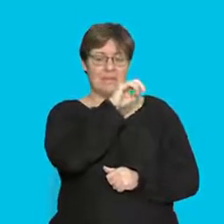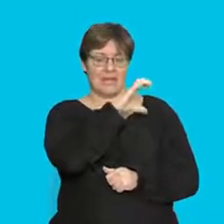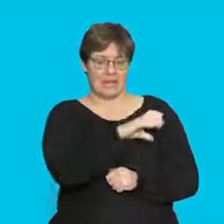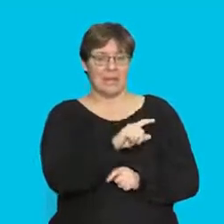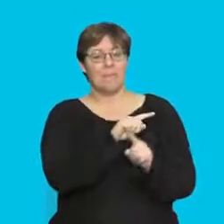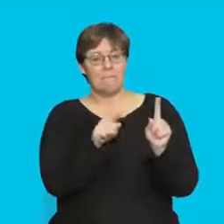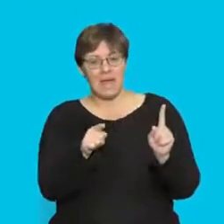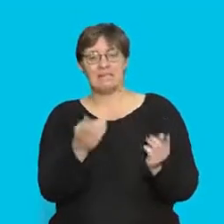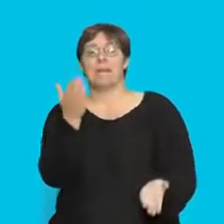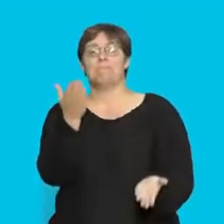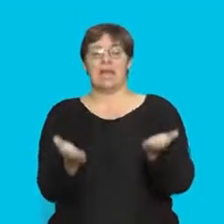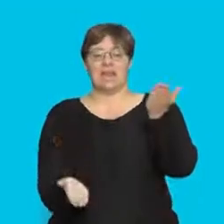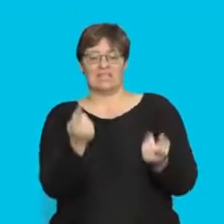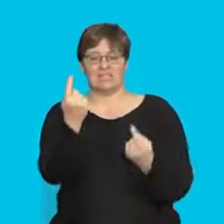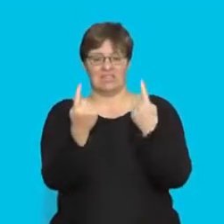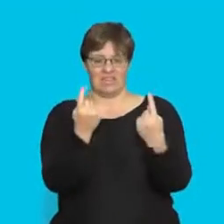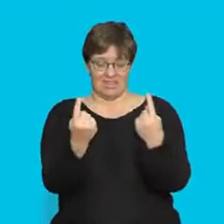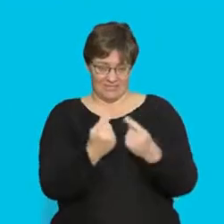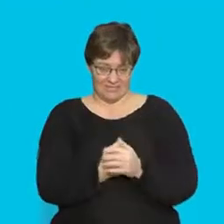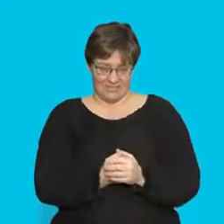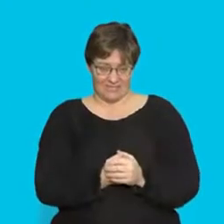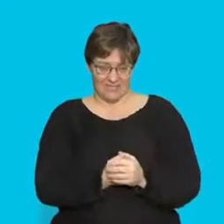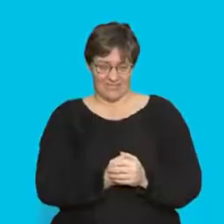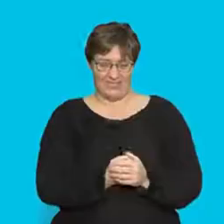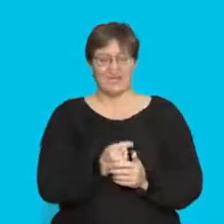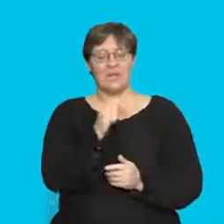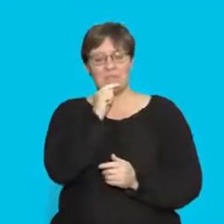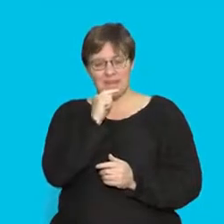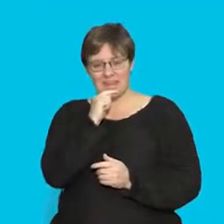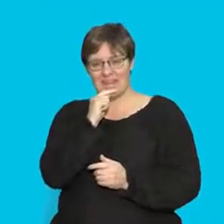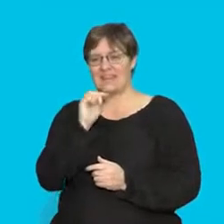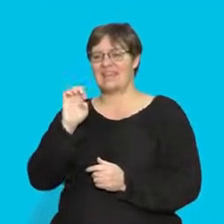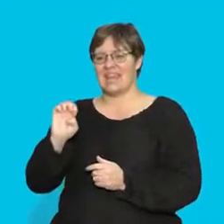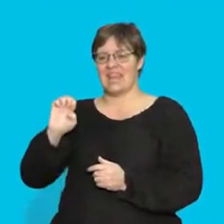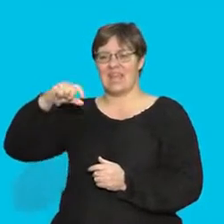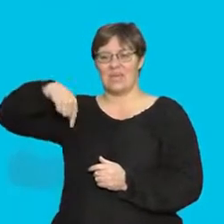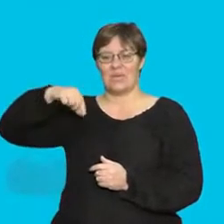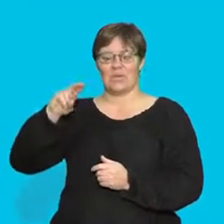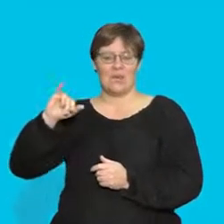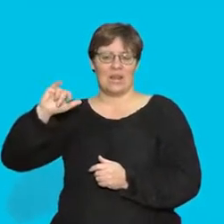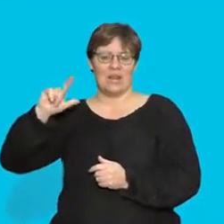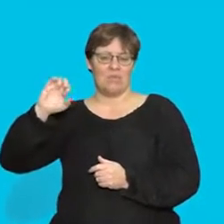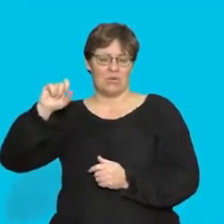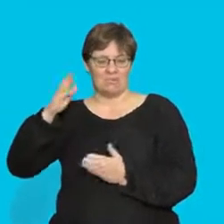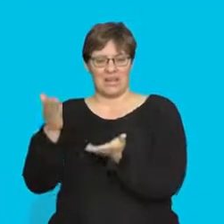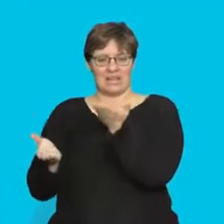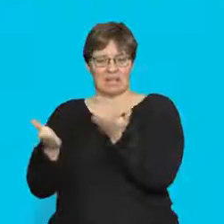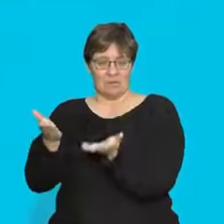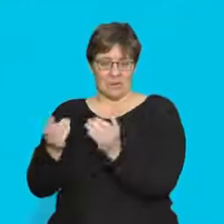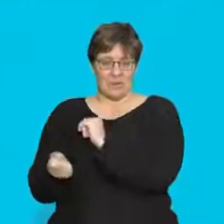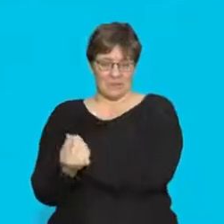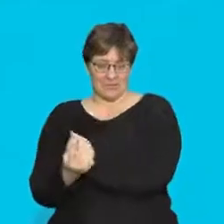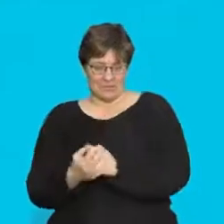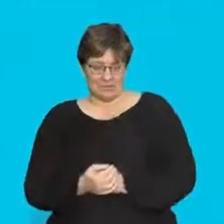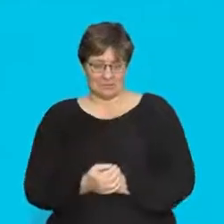to balance each other out, which is where the equilibrium bit comes into play. Now, one